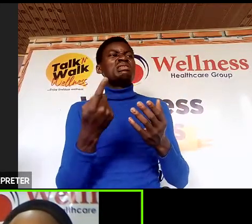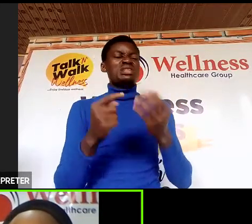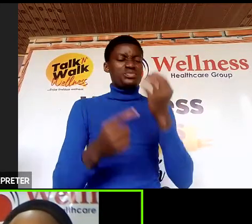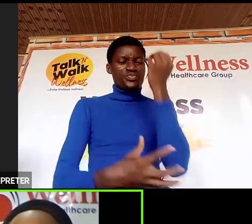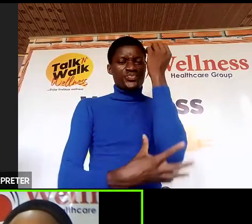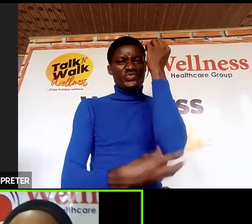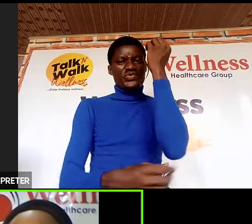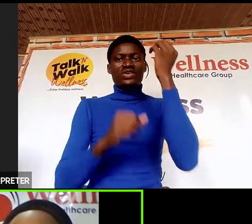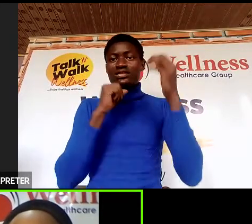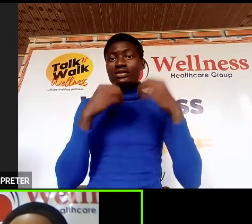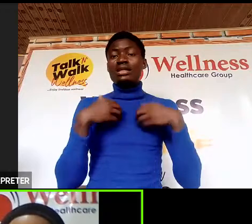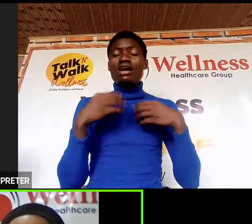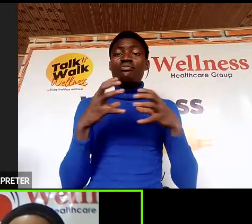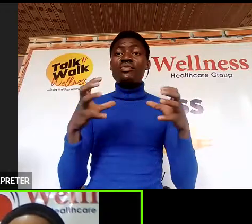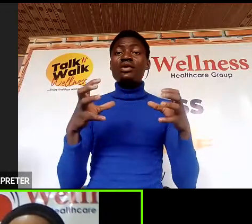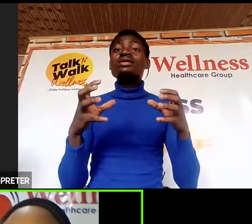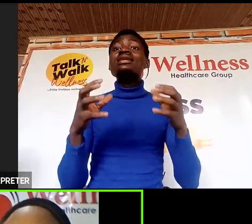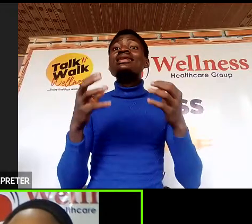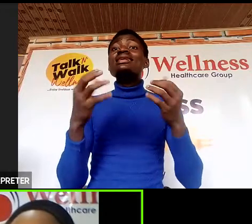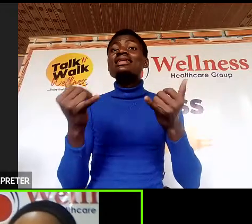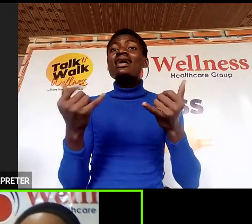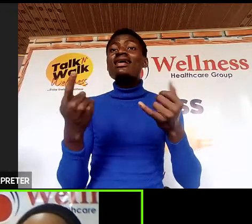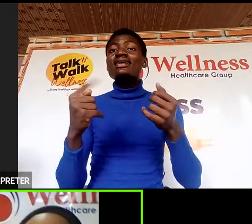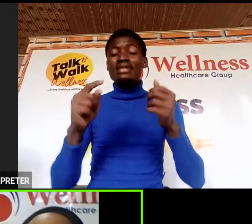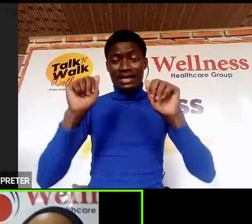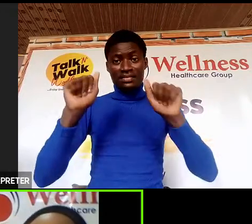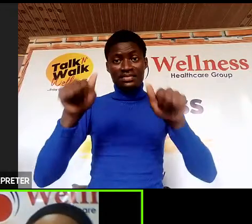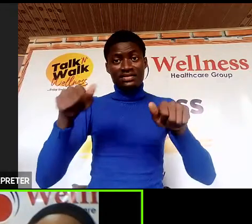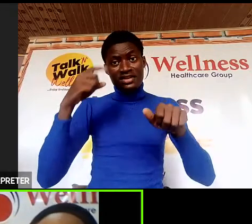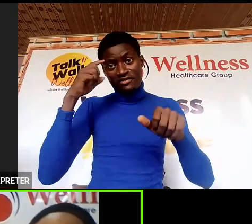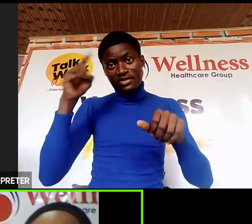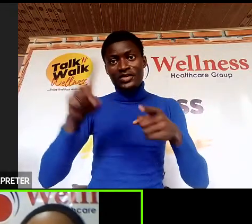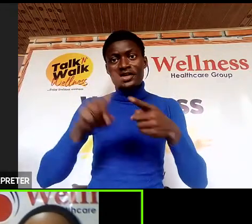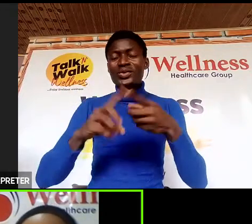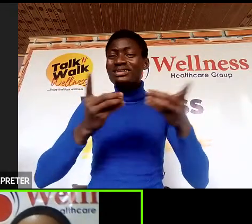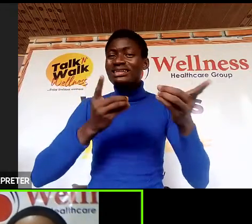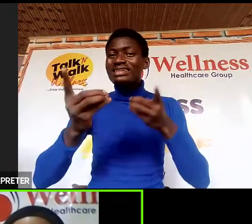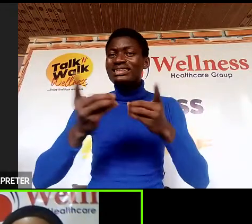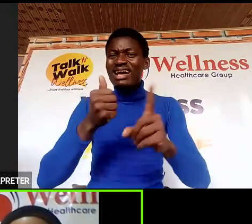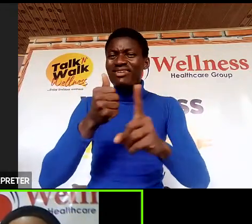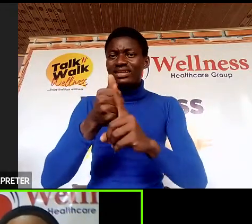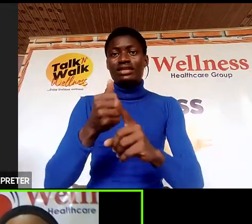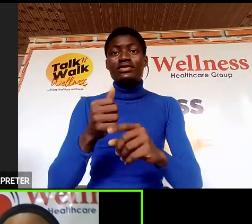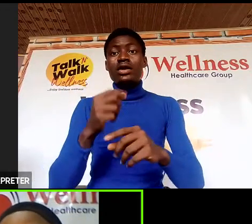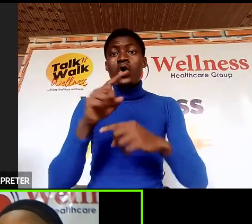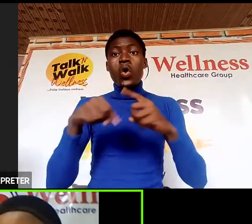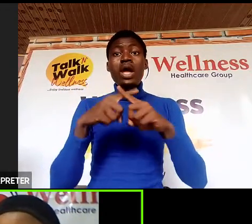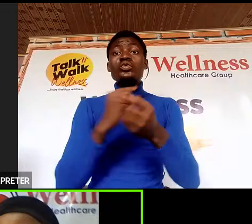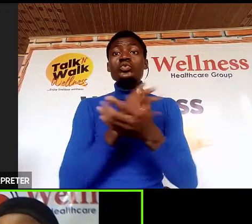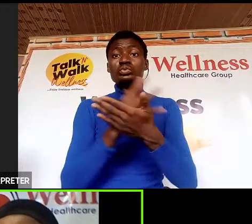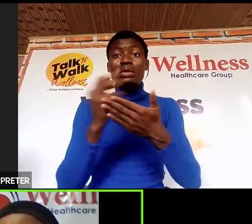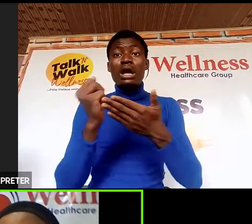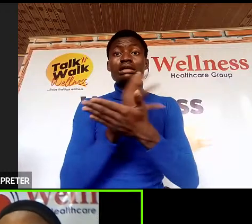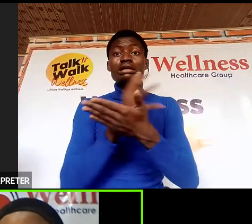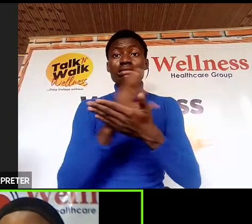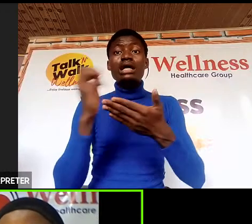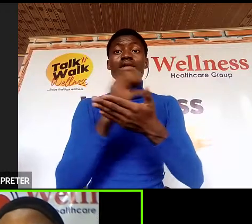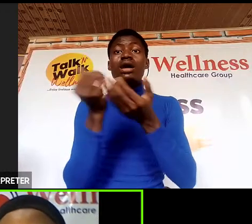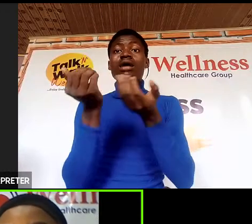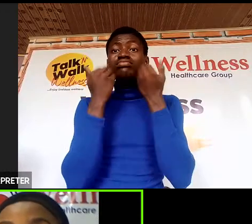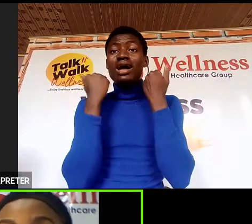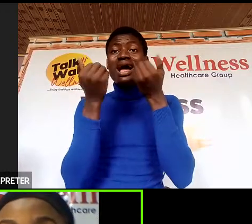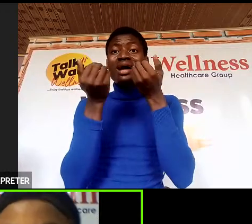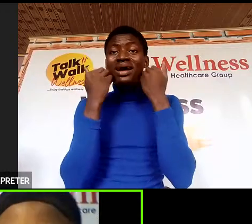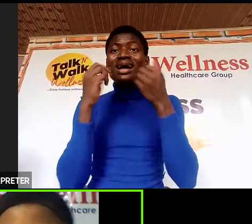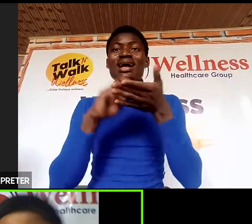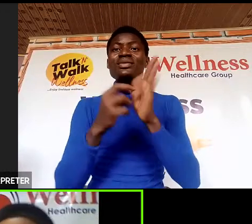you said. It takes away the capacity to be responsible for your life. He actually made a statement, kotor or more kotor, that the